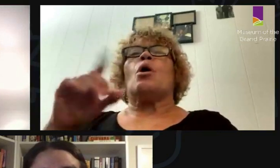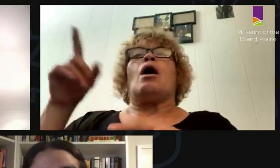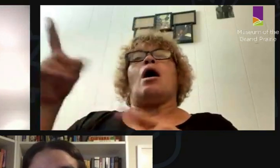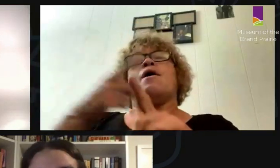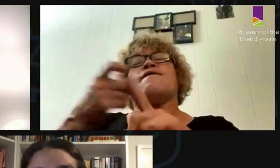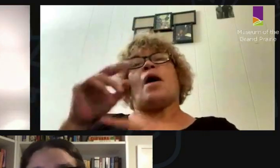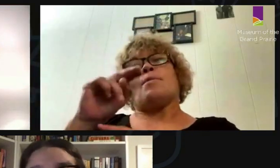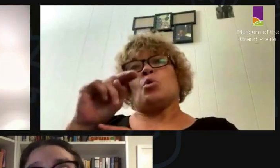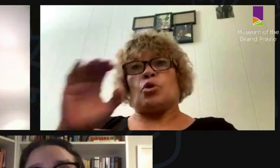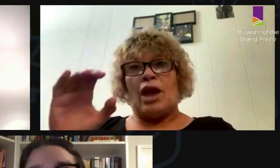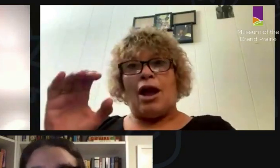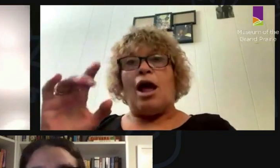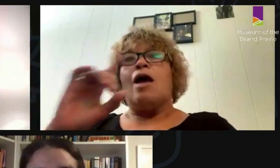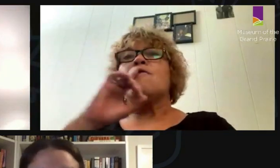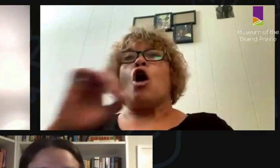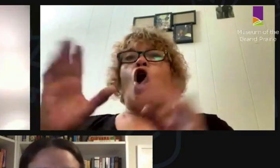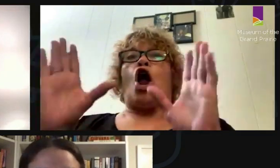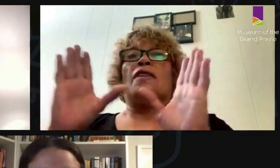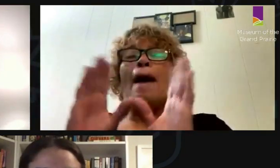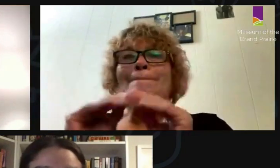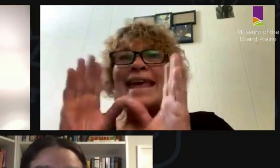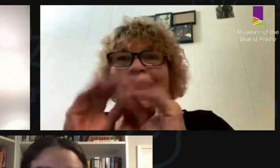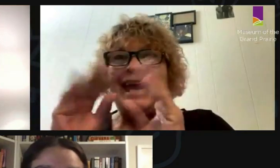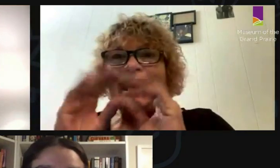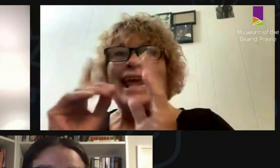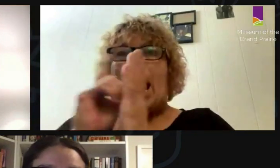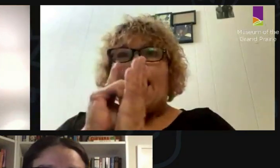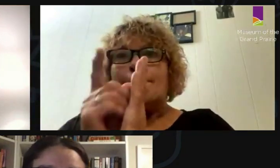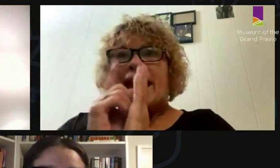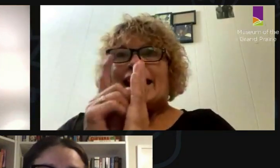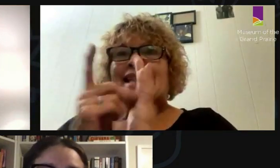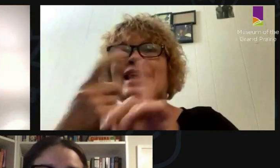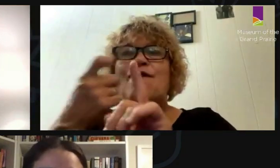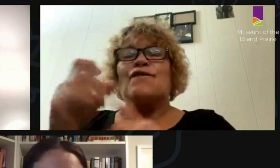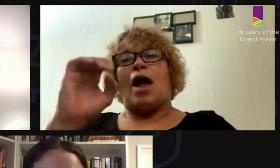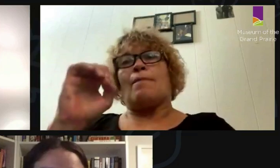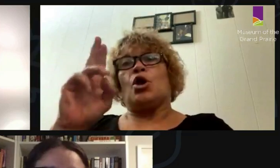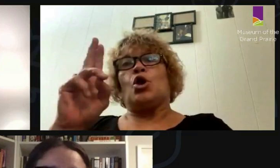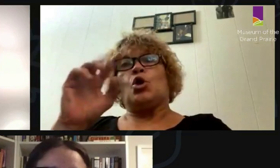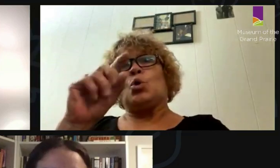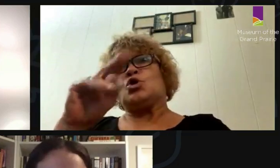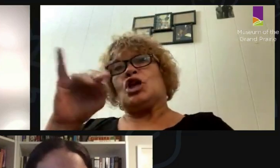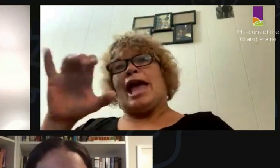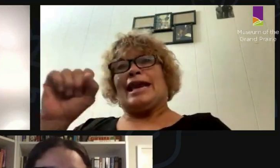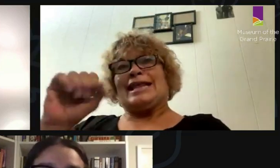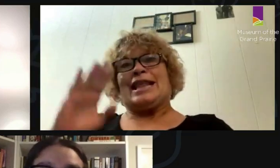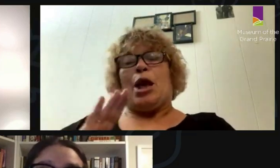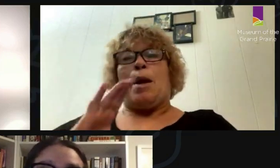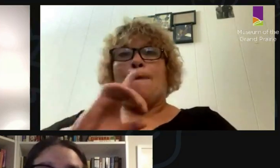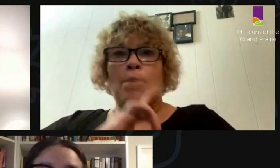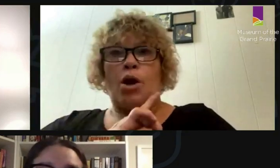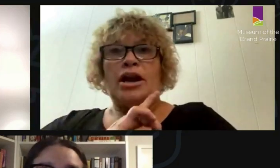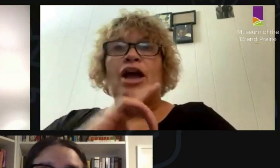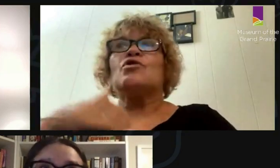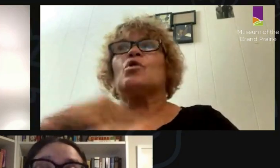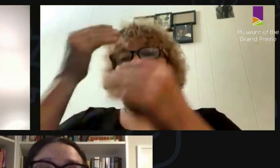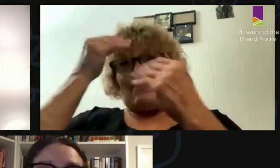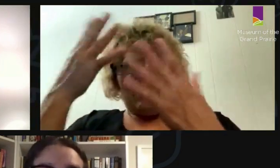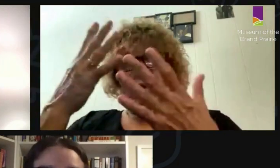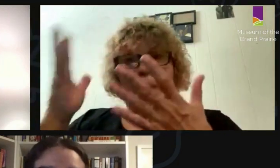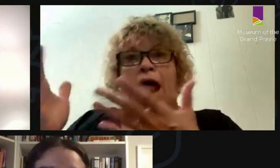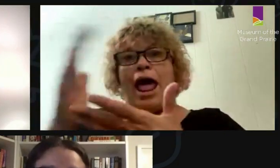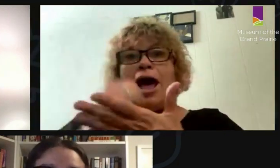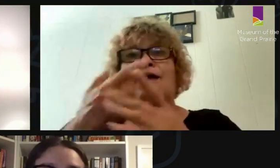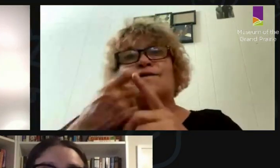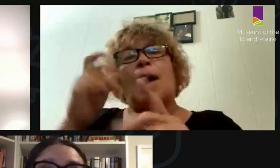Carolina are actually the meeting minutes from the eugenics board. And that's where we get in the information from of all